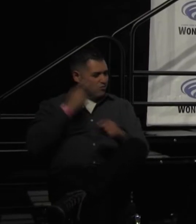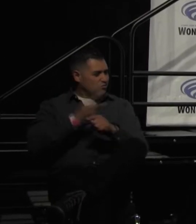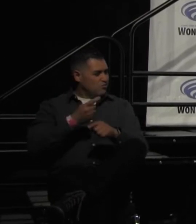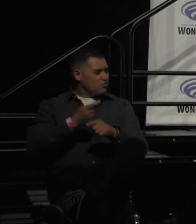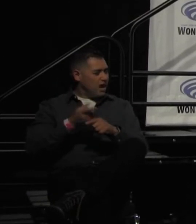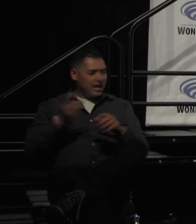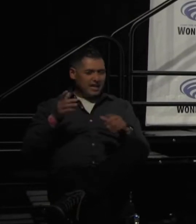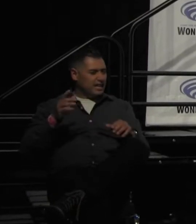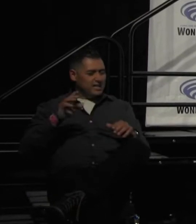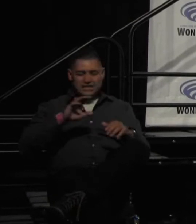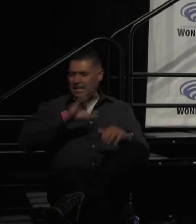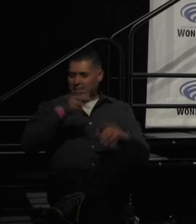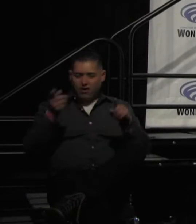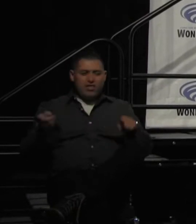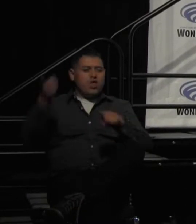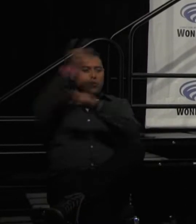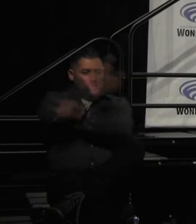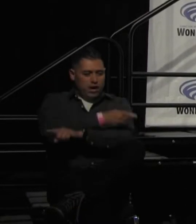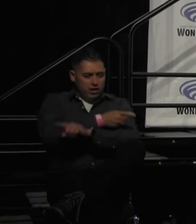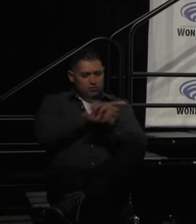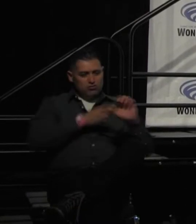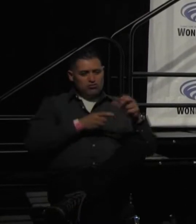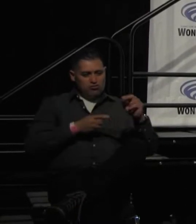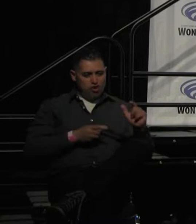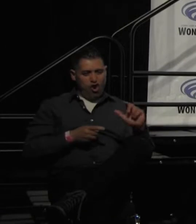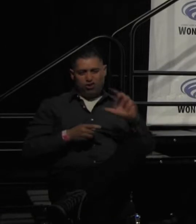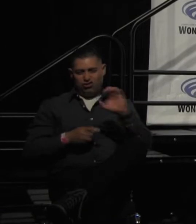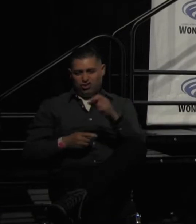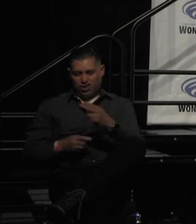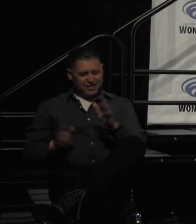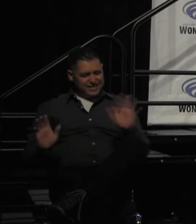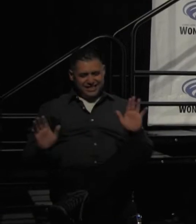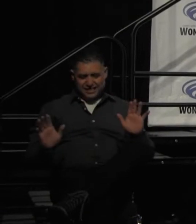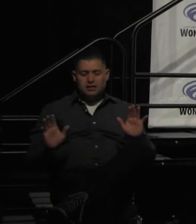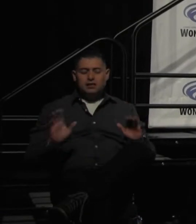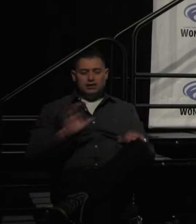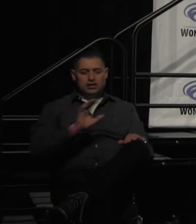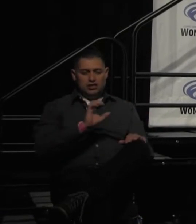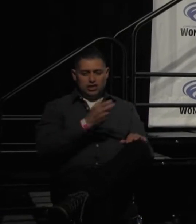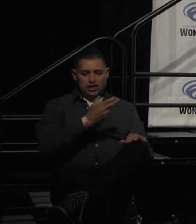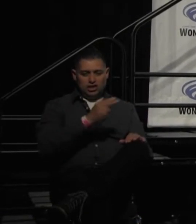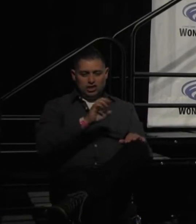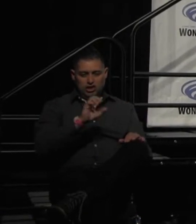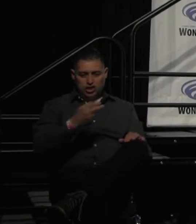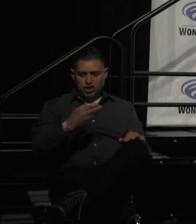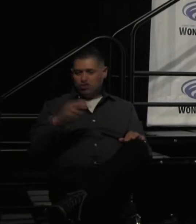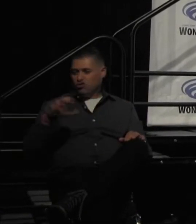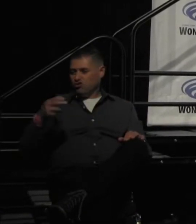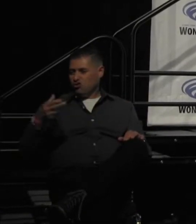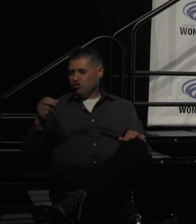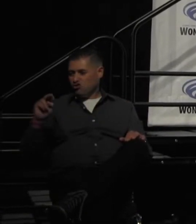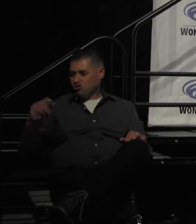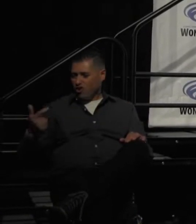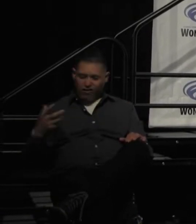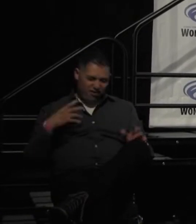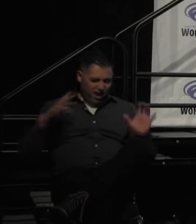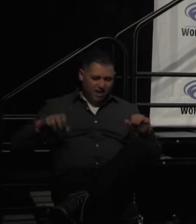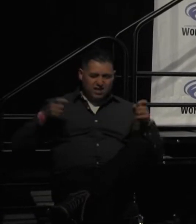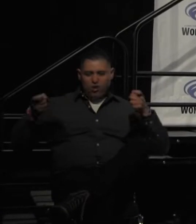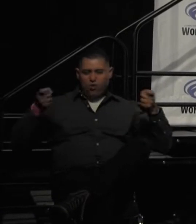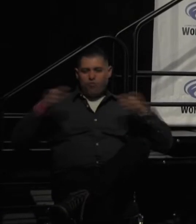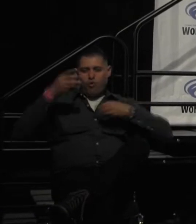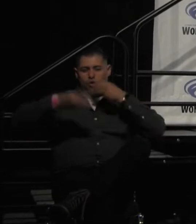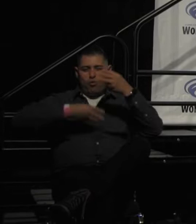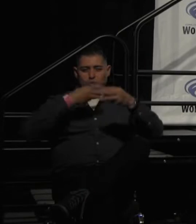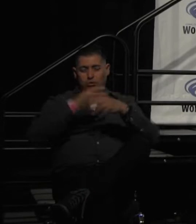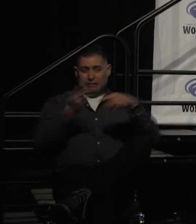was never Chong and Cheech, thank God. It was just Cheech and Chong. And, okay, yeah, we're going to take over the world as soon as we get these